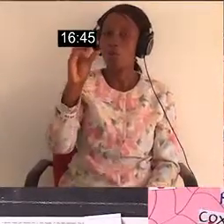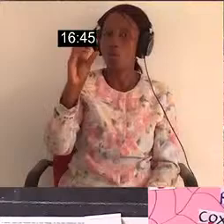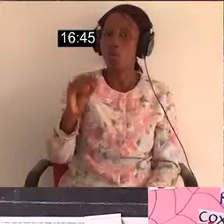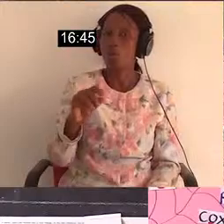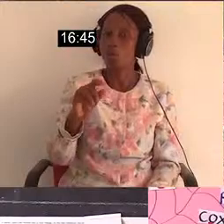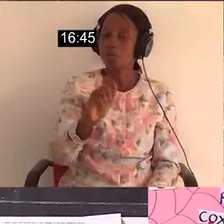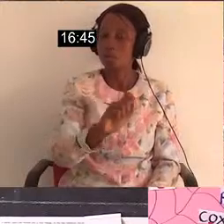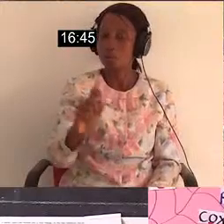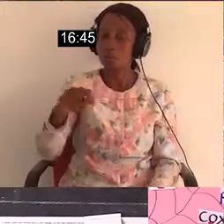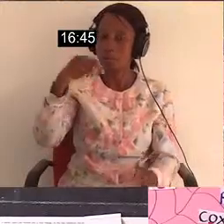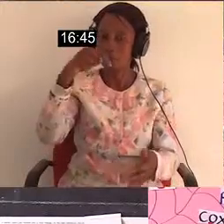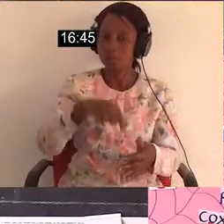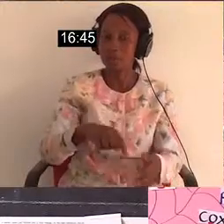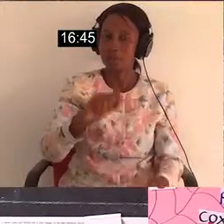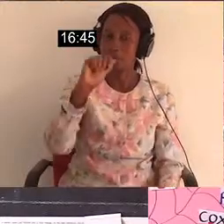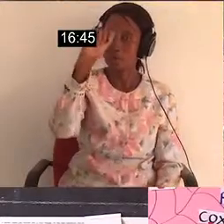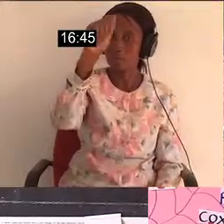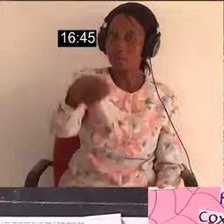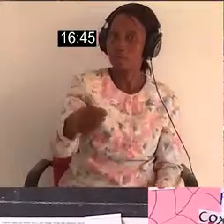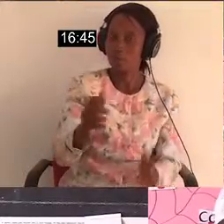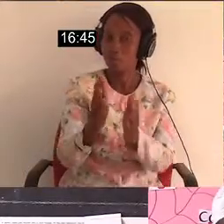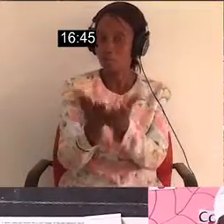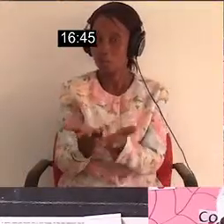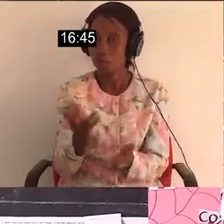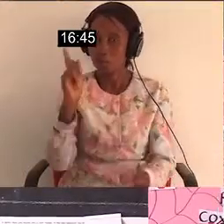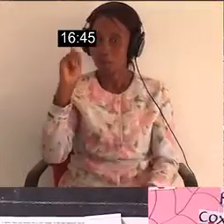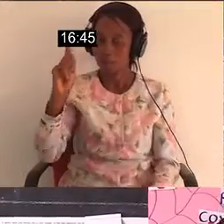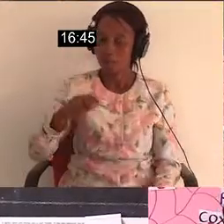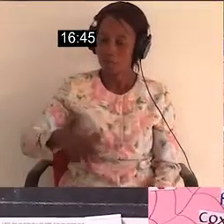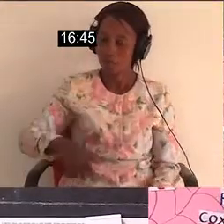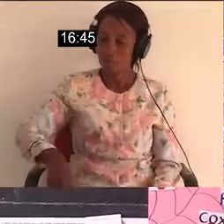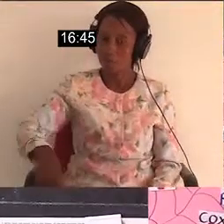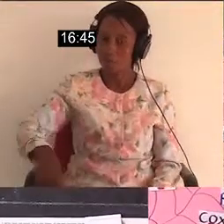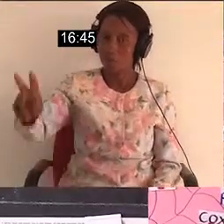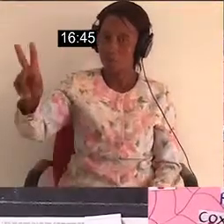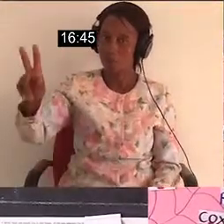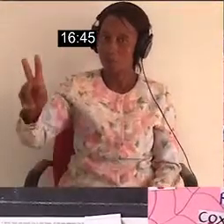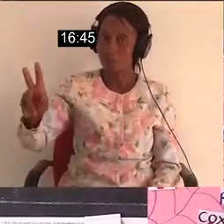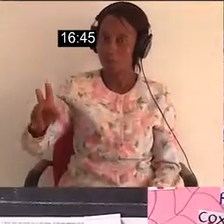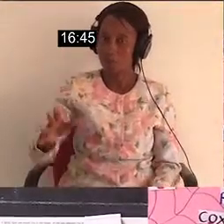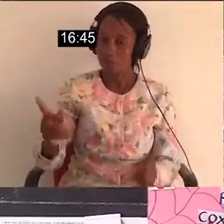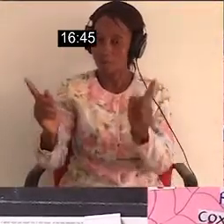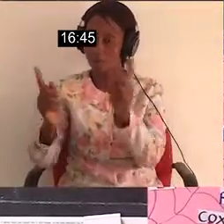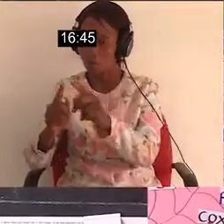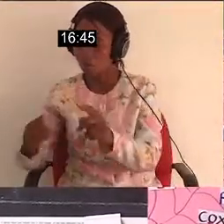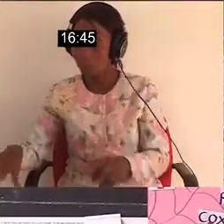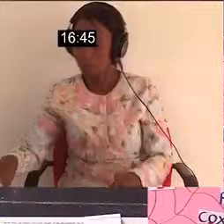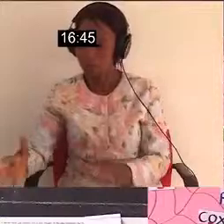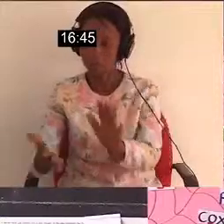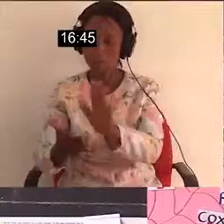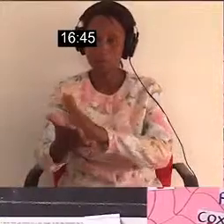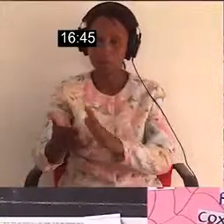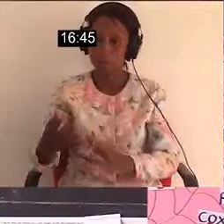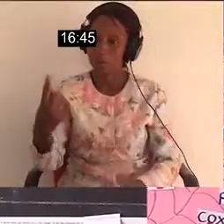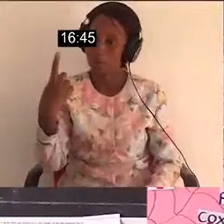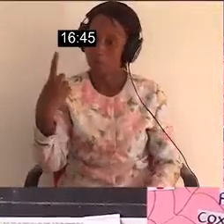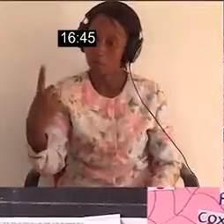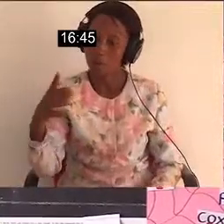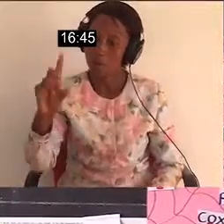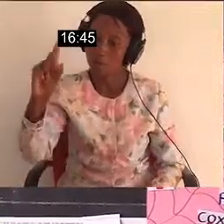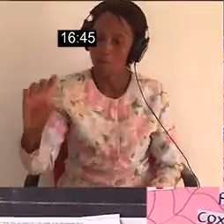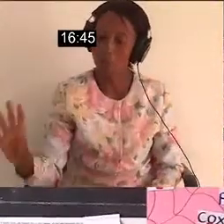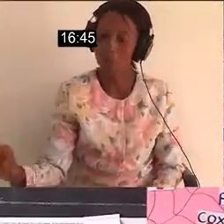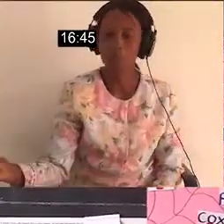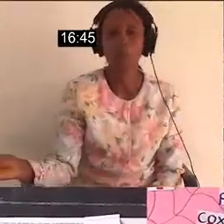Please write it down. If you are walking in the street, you came across a paper or a newspaper and you saw even one word